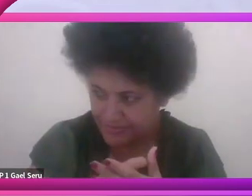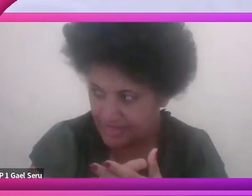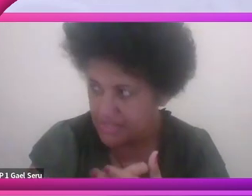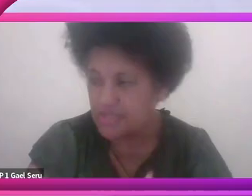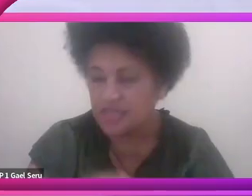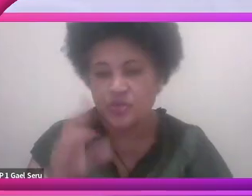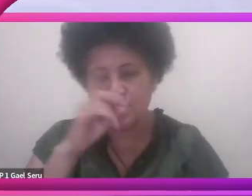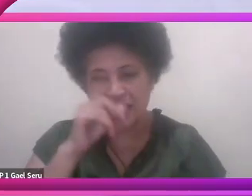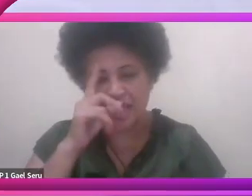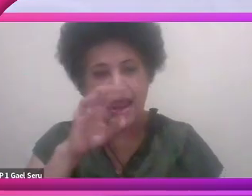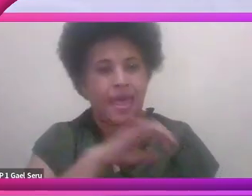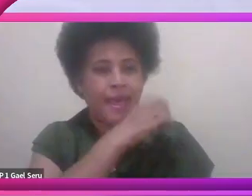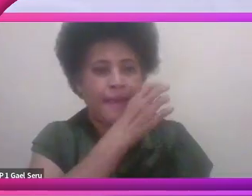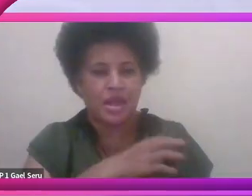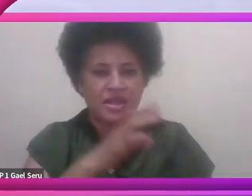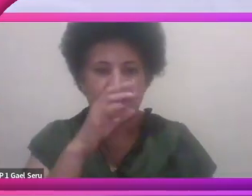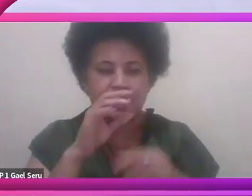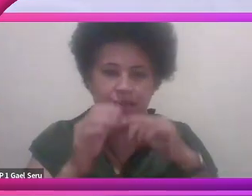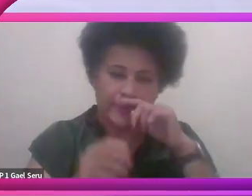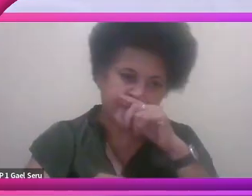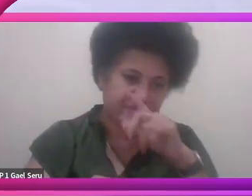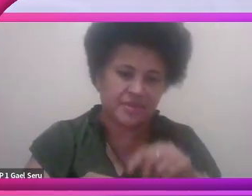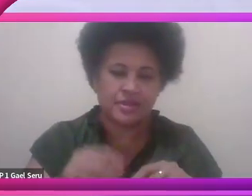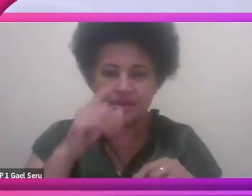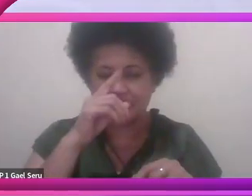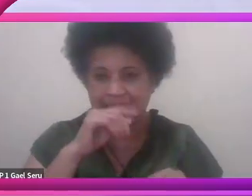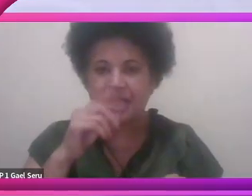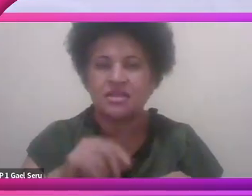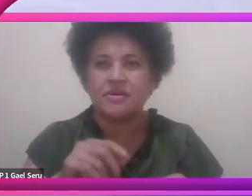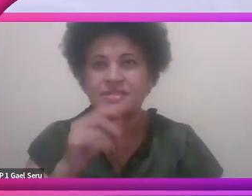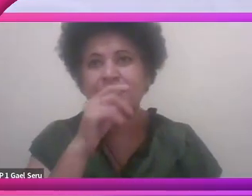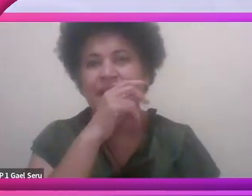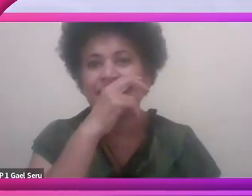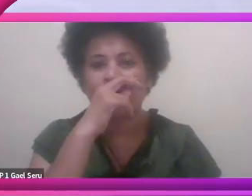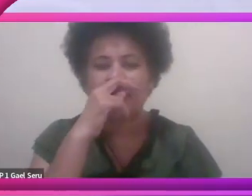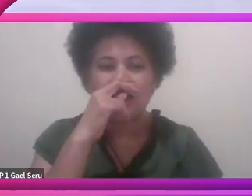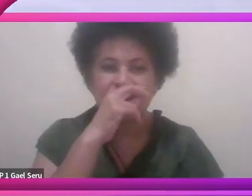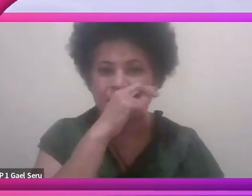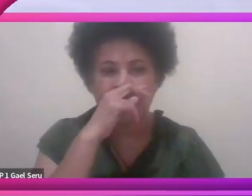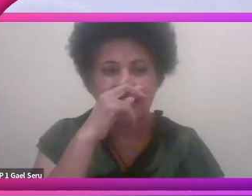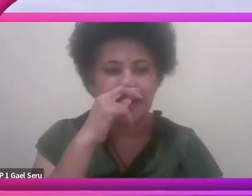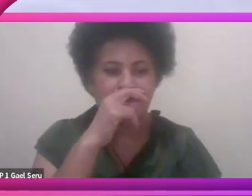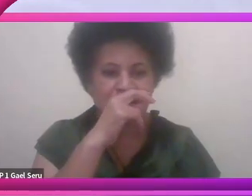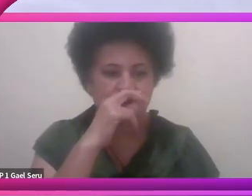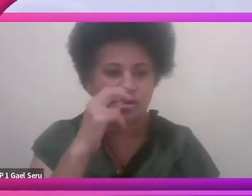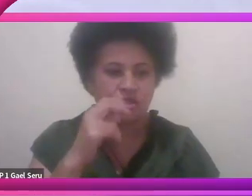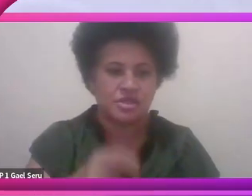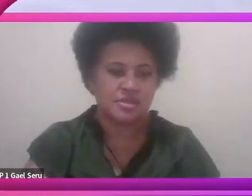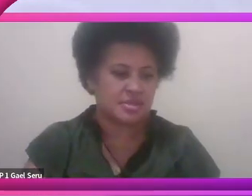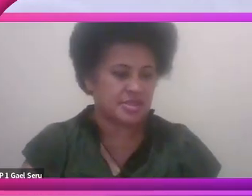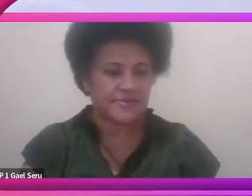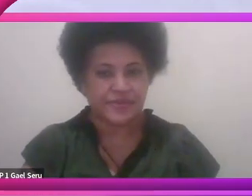stabilize their living. Also empower individual, the woman, especially the girl, if they're still go